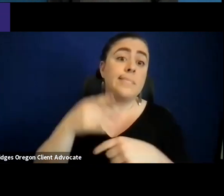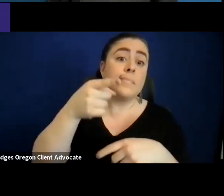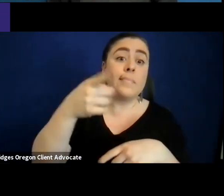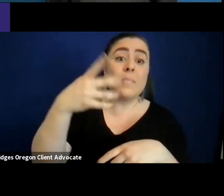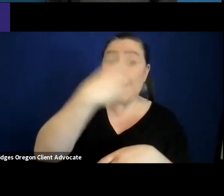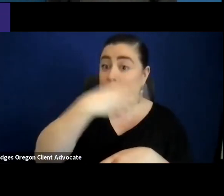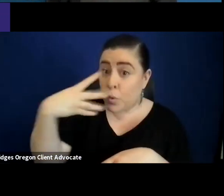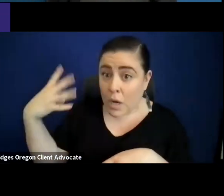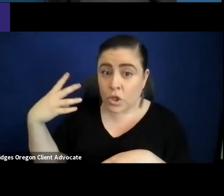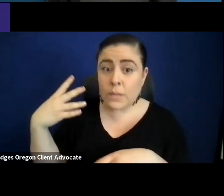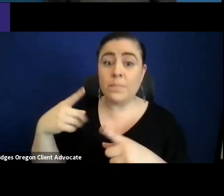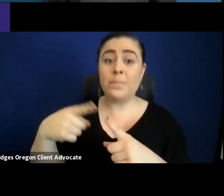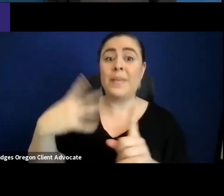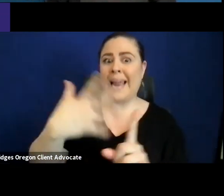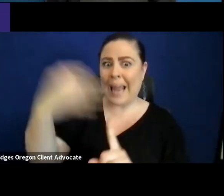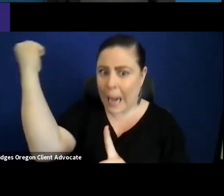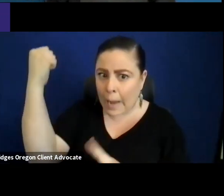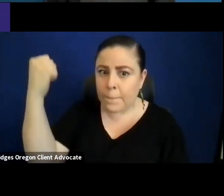financial crime,